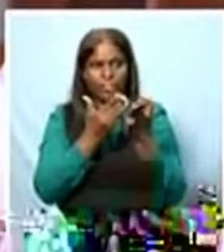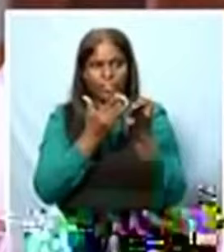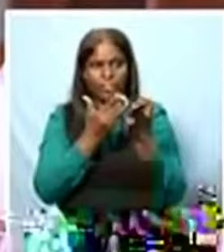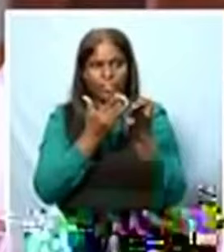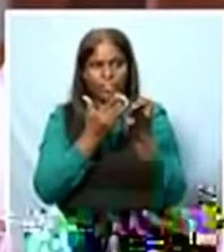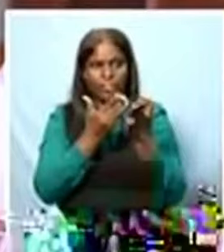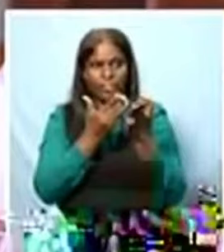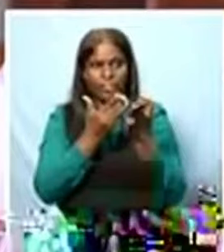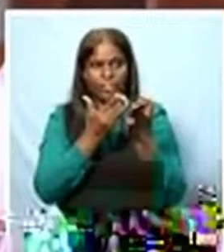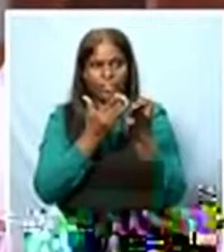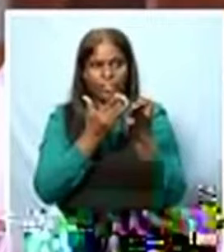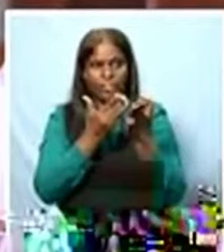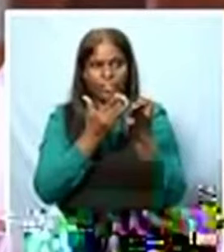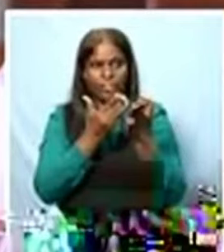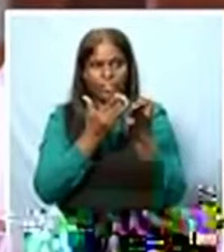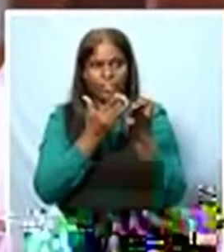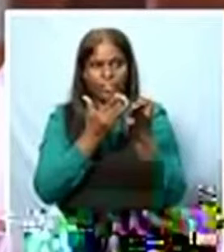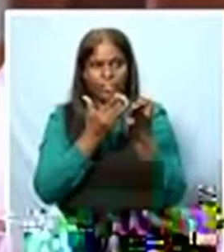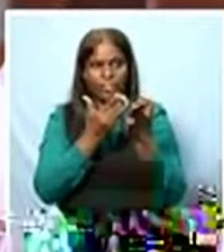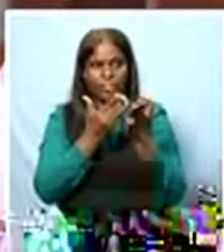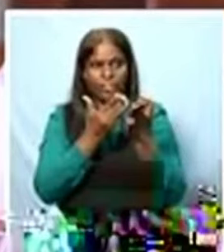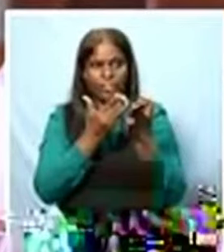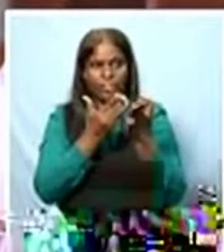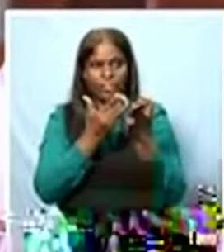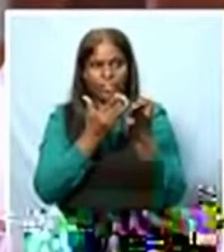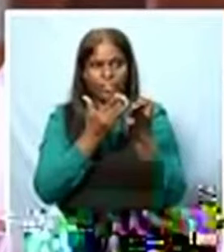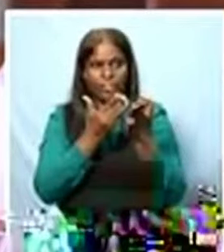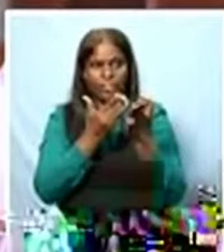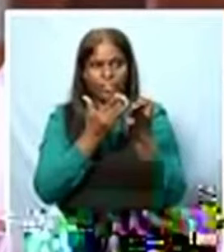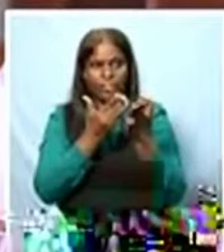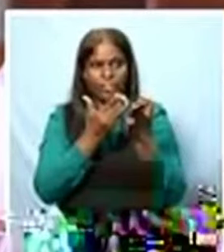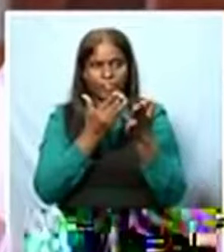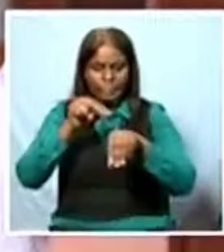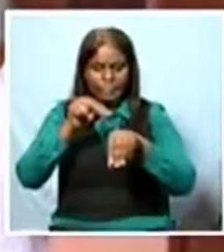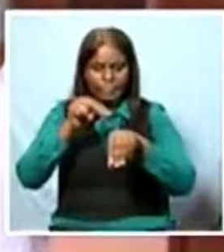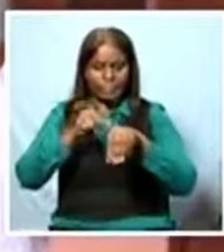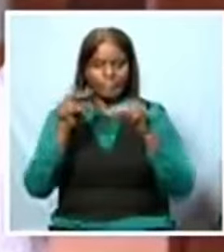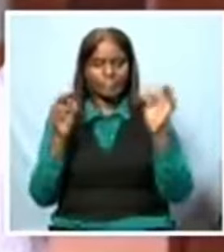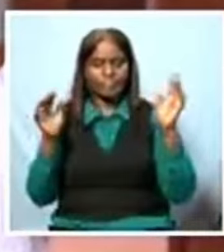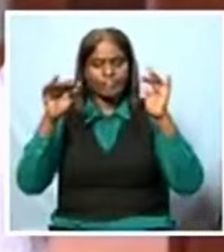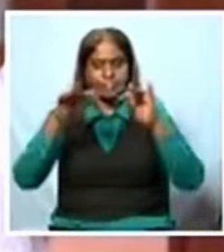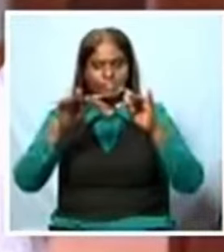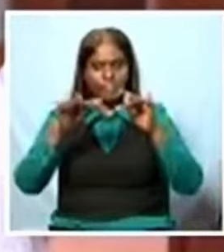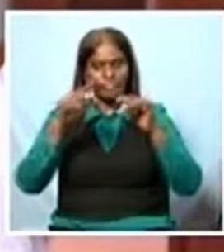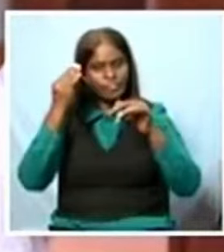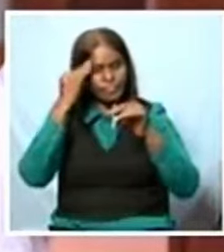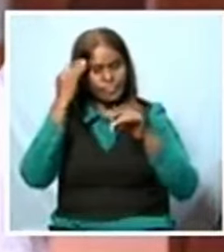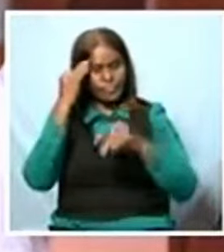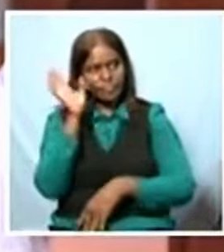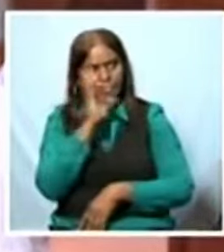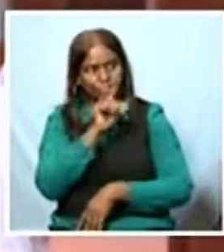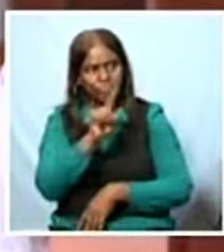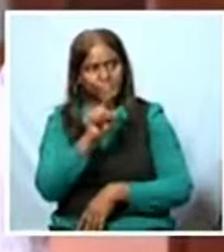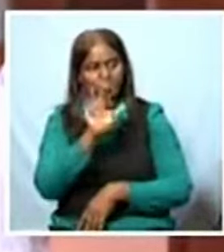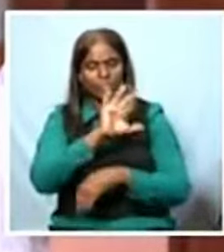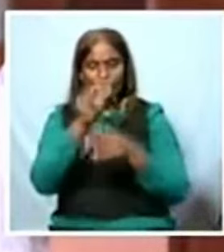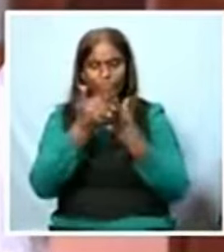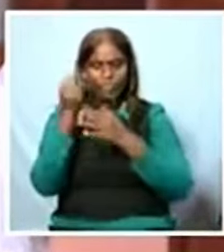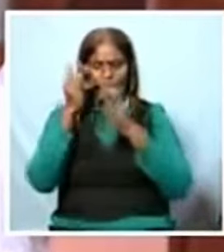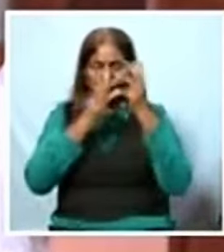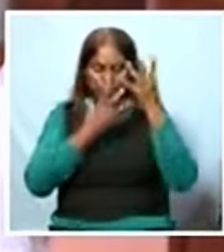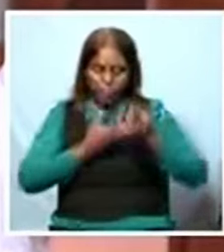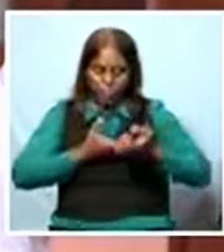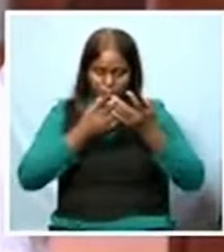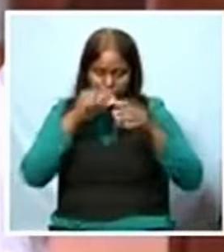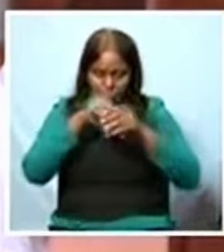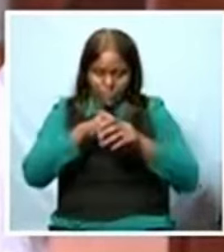current reconsideration in the National Assembly. taking into account the concerns raised